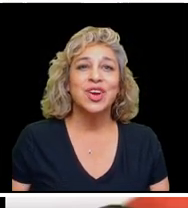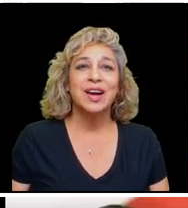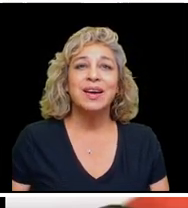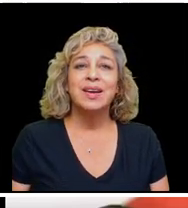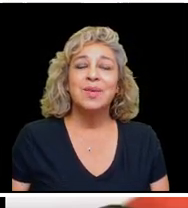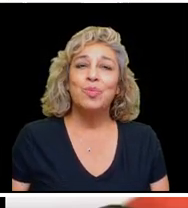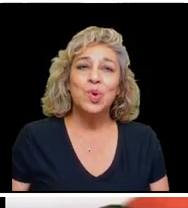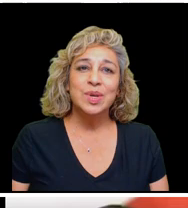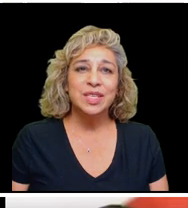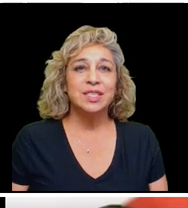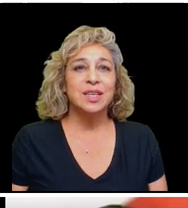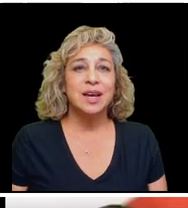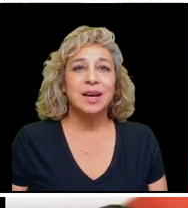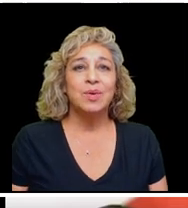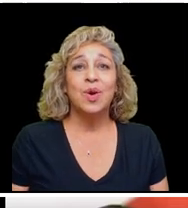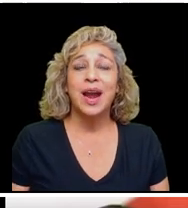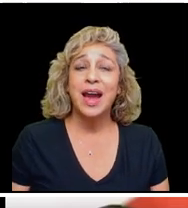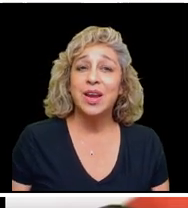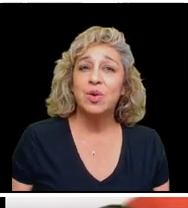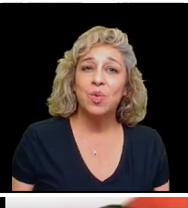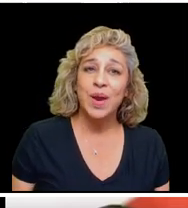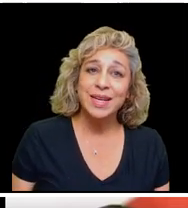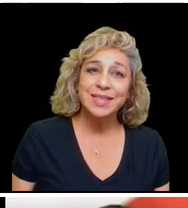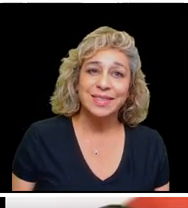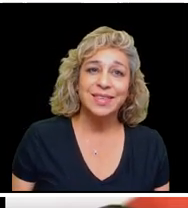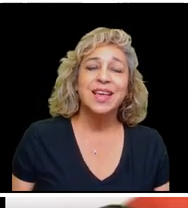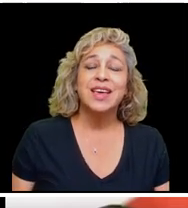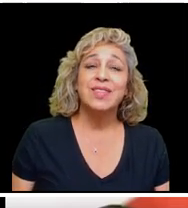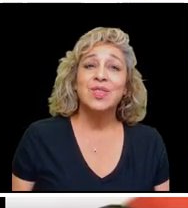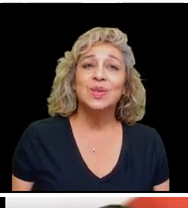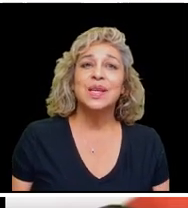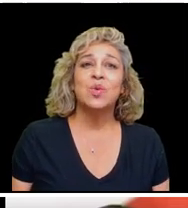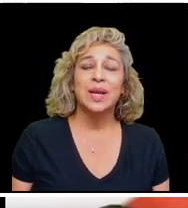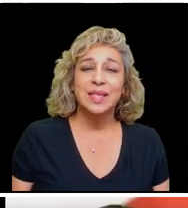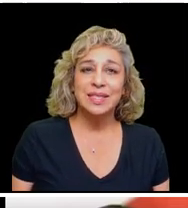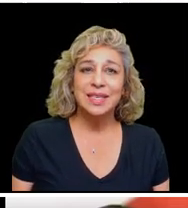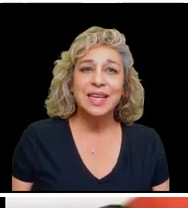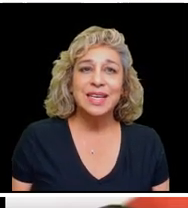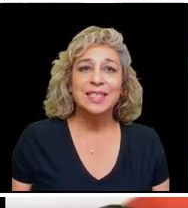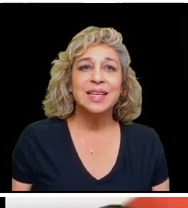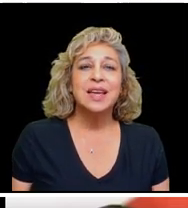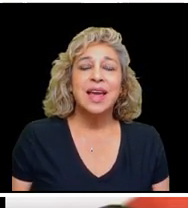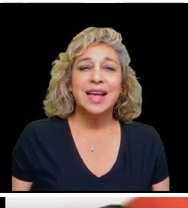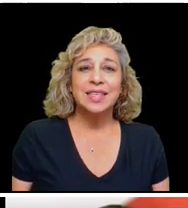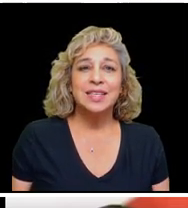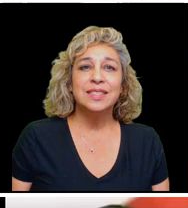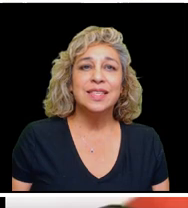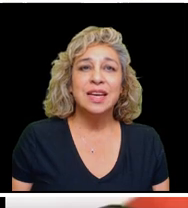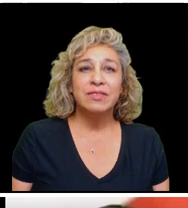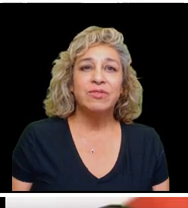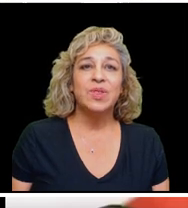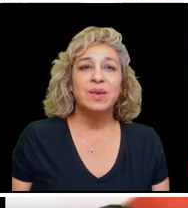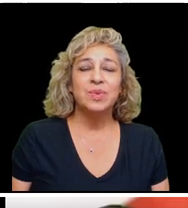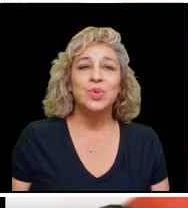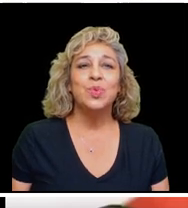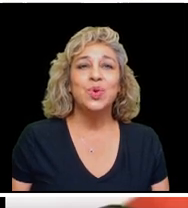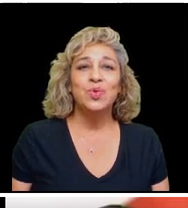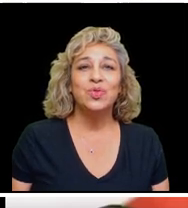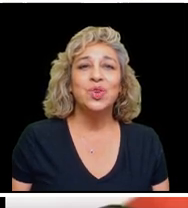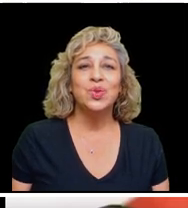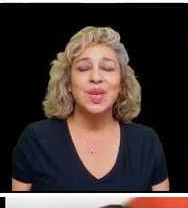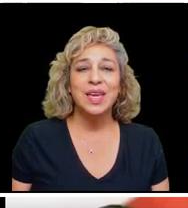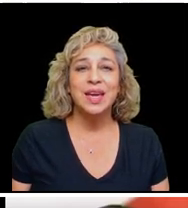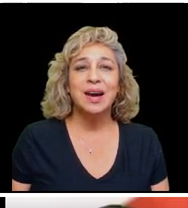extra bonus or higher wages than those that work in the cities as an incentive for them to